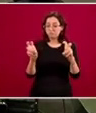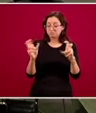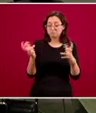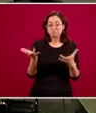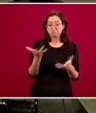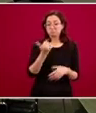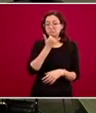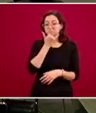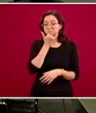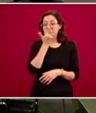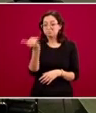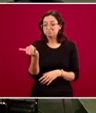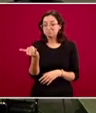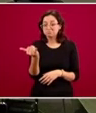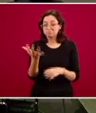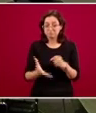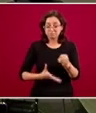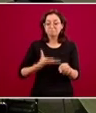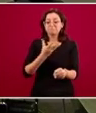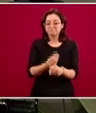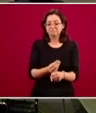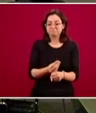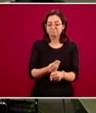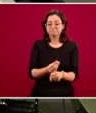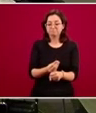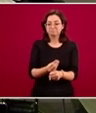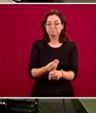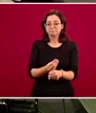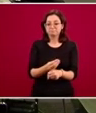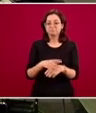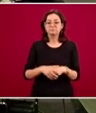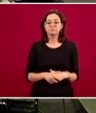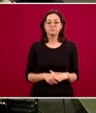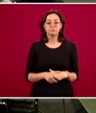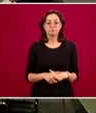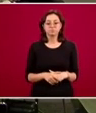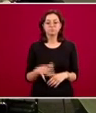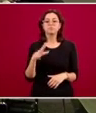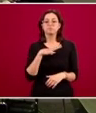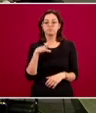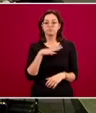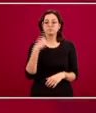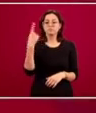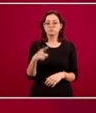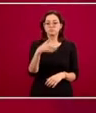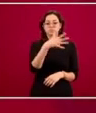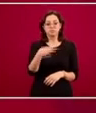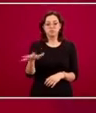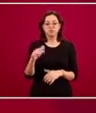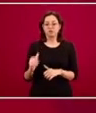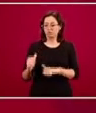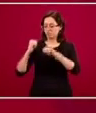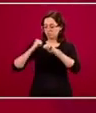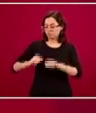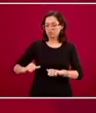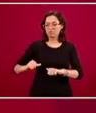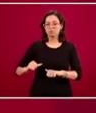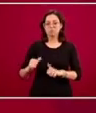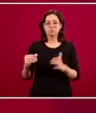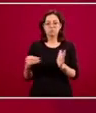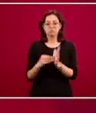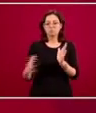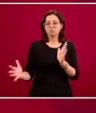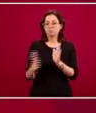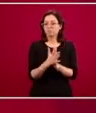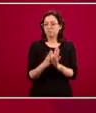first, your first question, this is a mistake that will be corrected. There is a